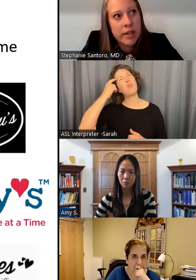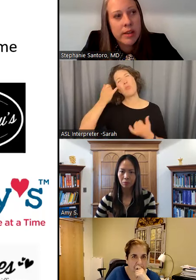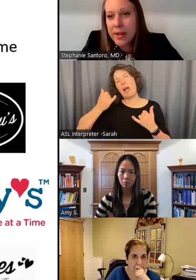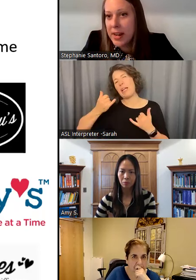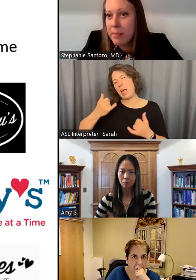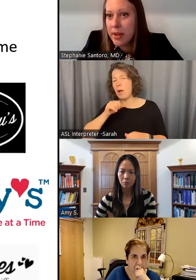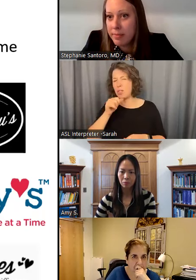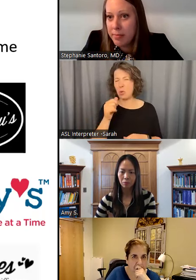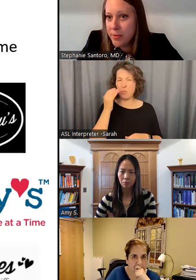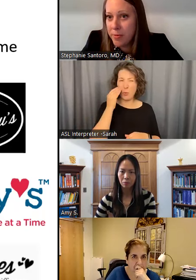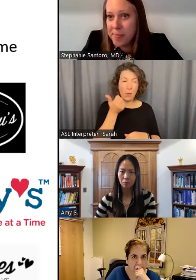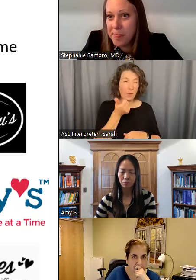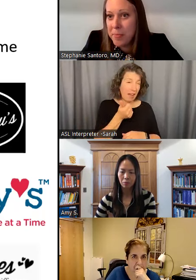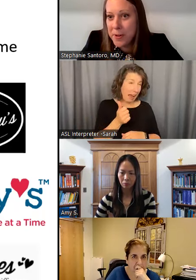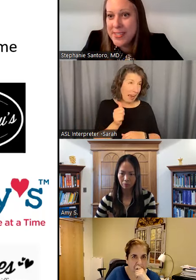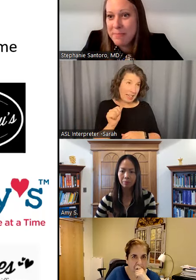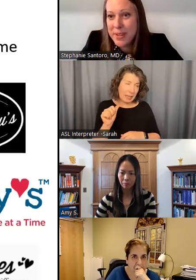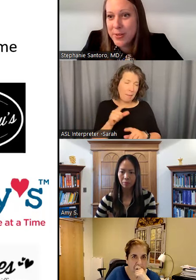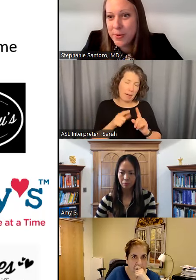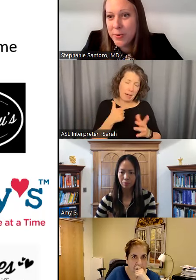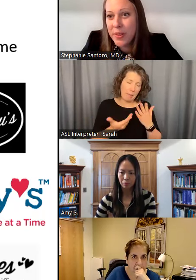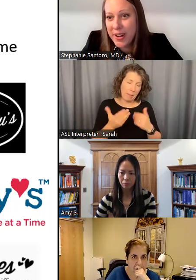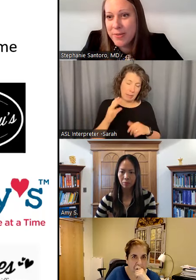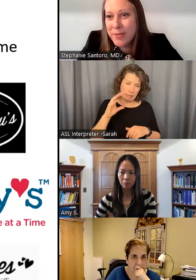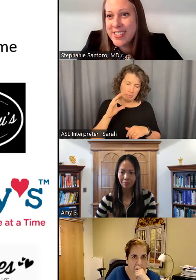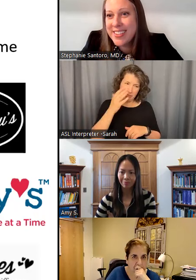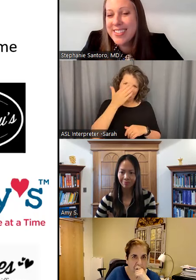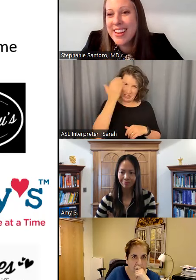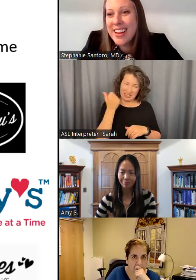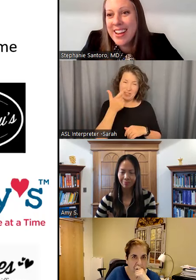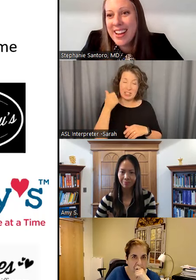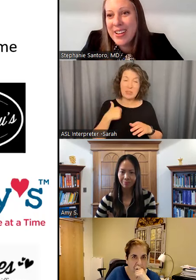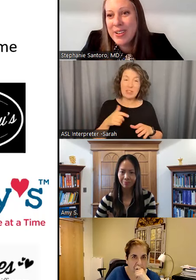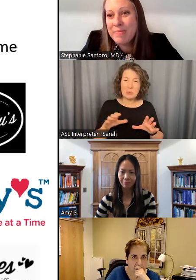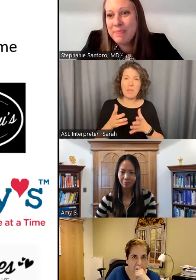know of any, but I might be misremembering some because we do a lot of research.